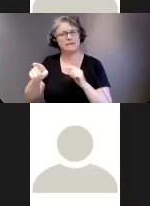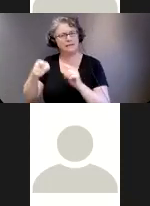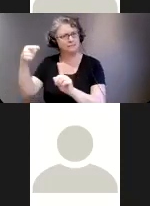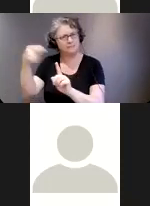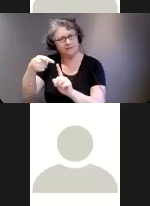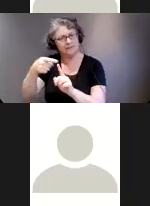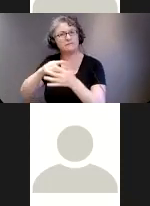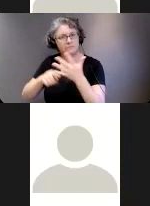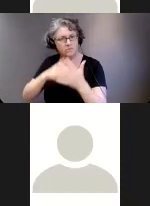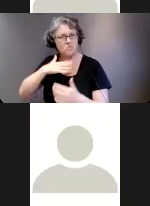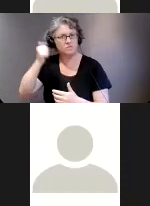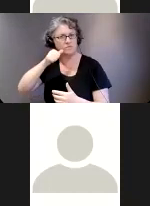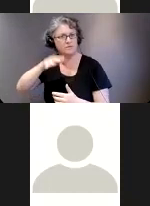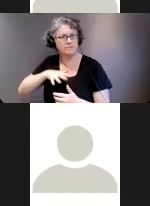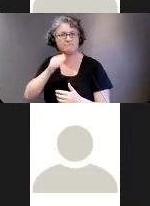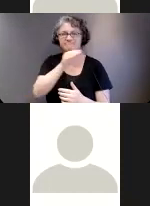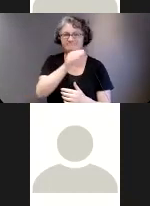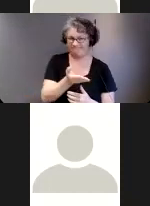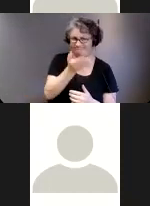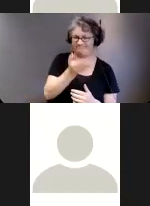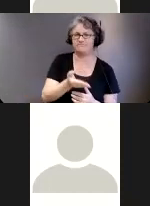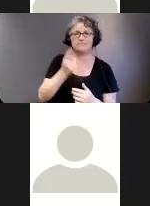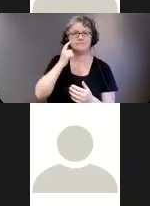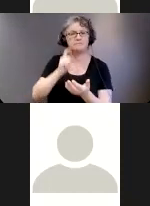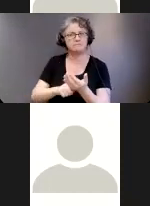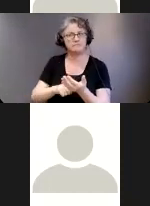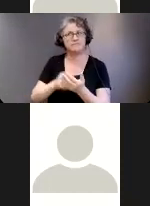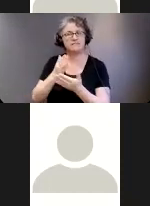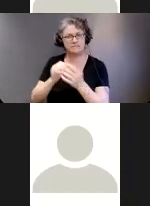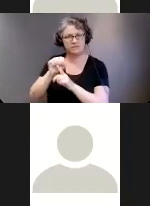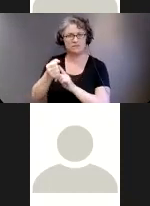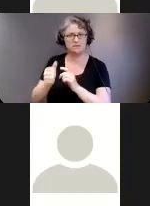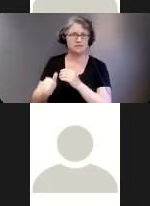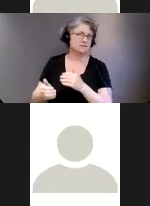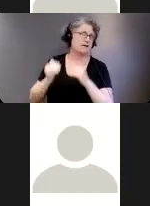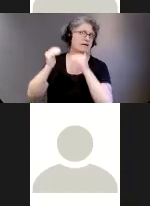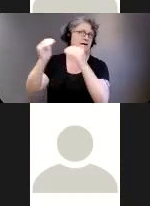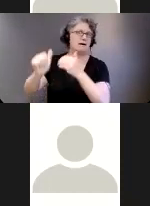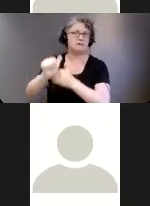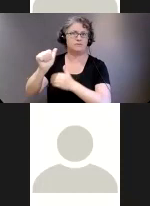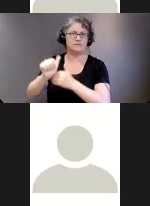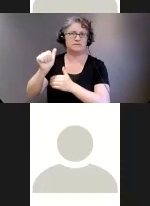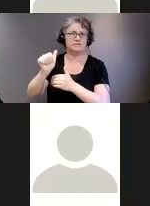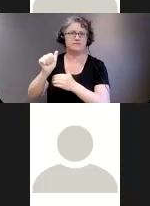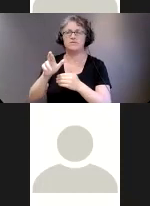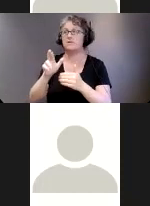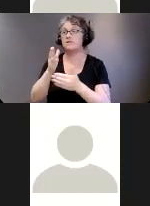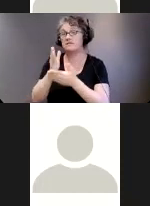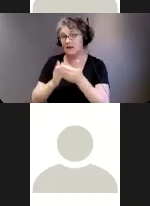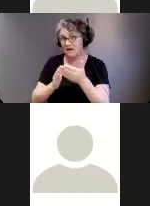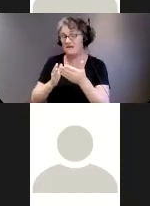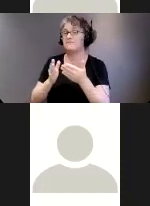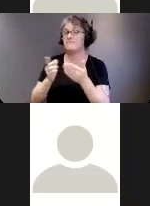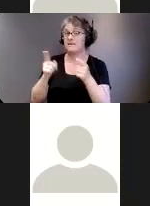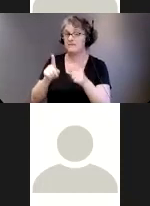attention to. And especially because we've seen them in cases with high risk, or in cases that ended in high amounts